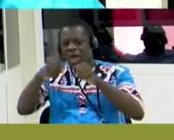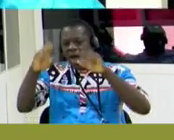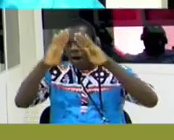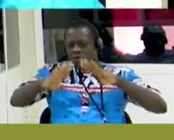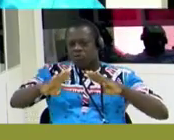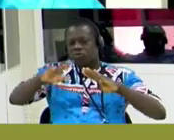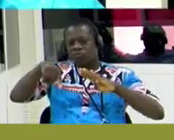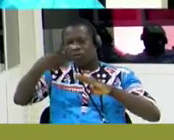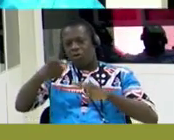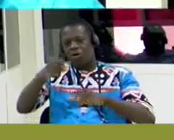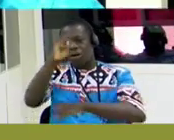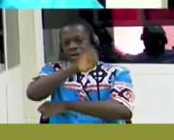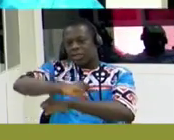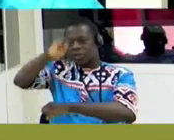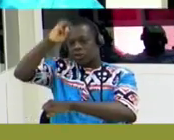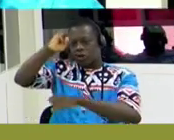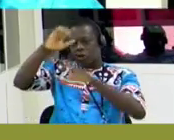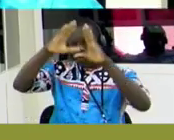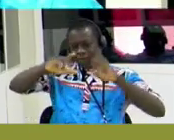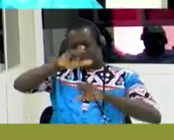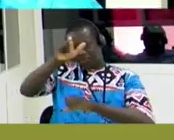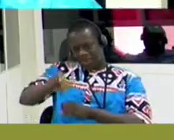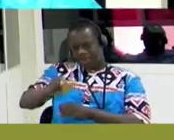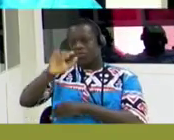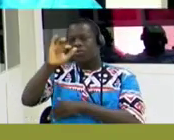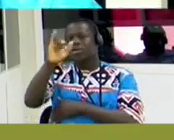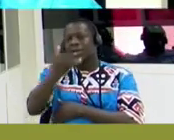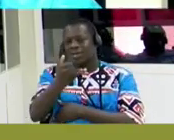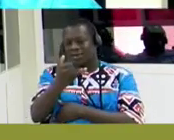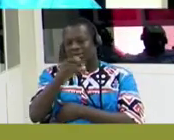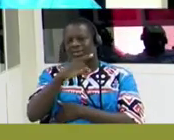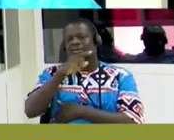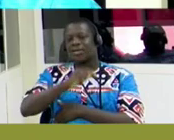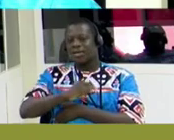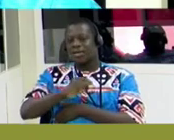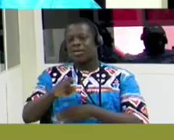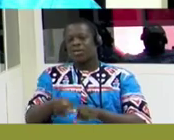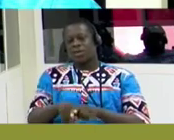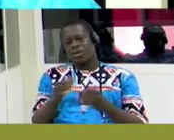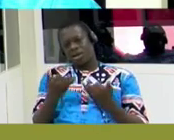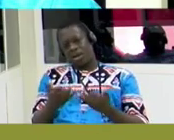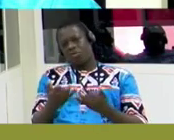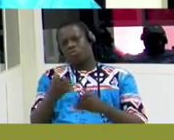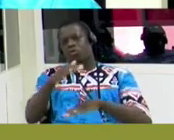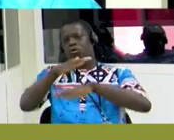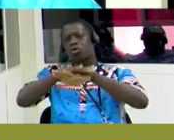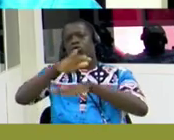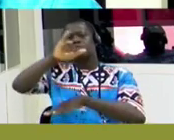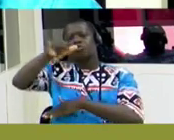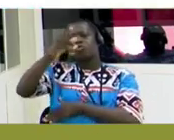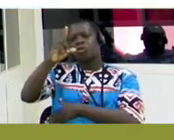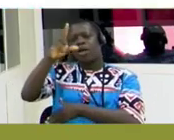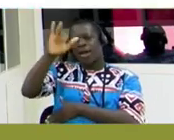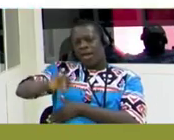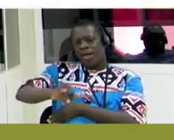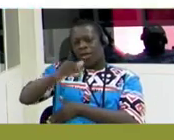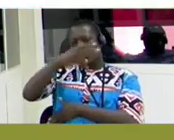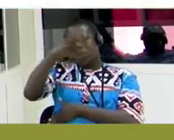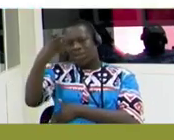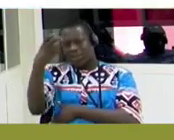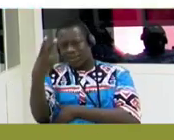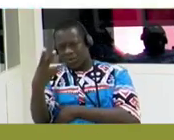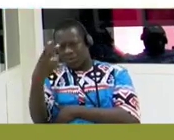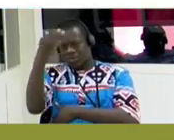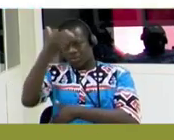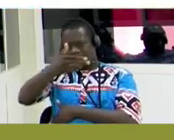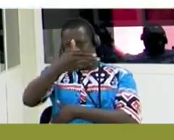On July 22nd, 1994, where were you posted at the time? In July 22, 1994, I was